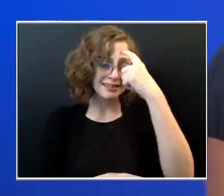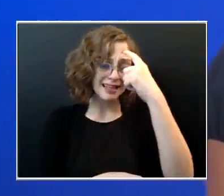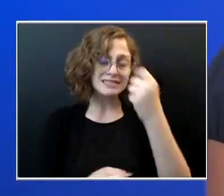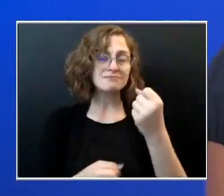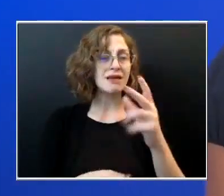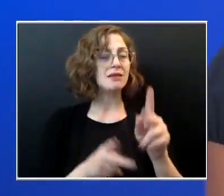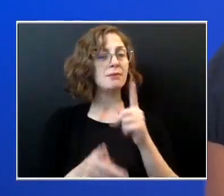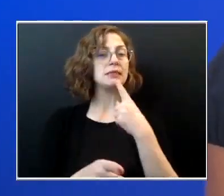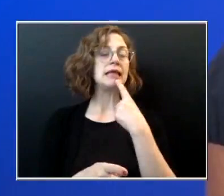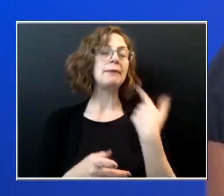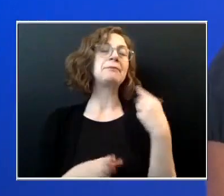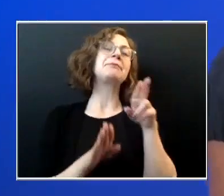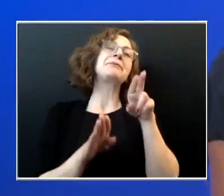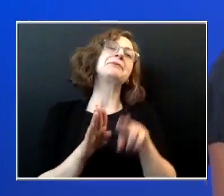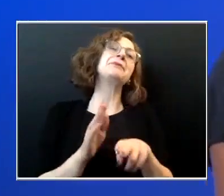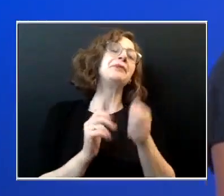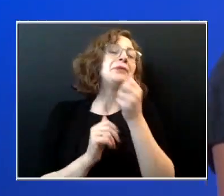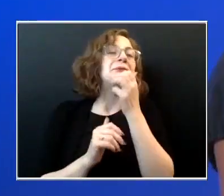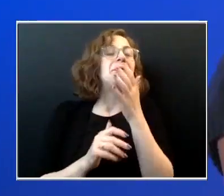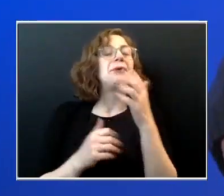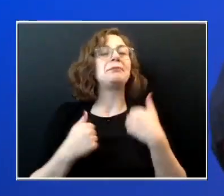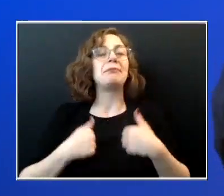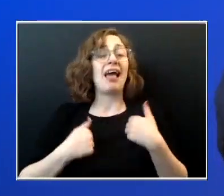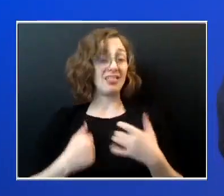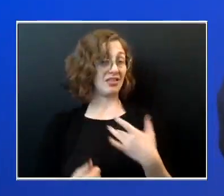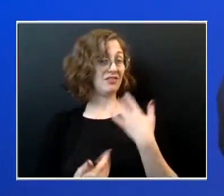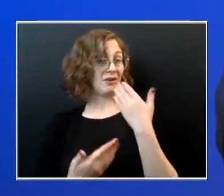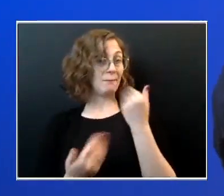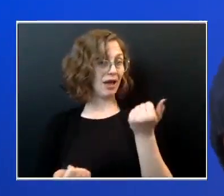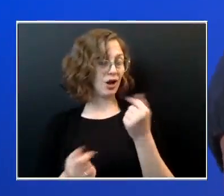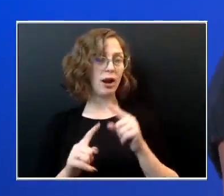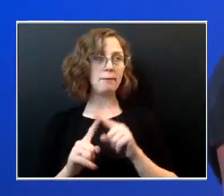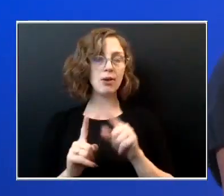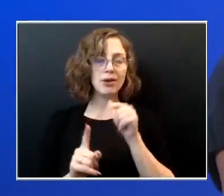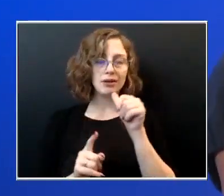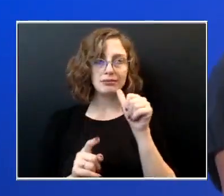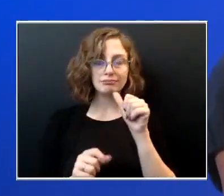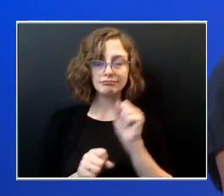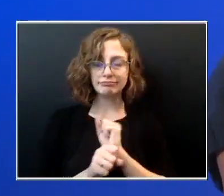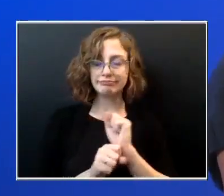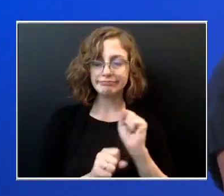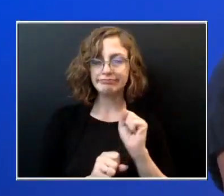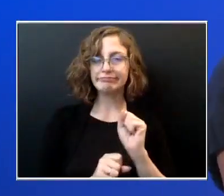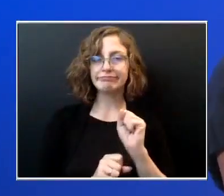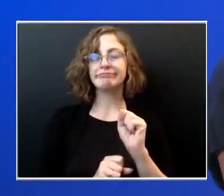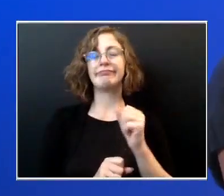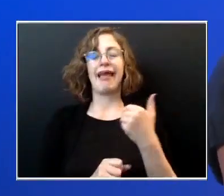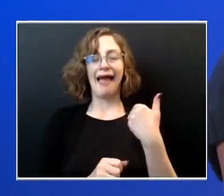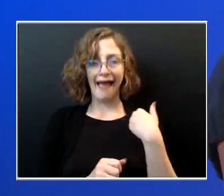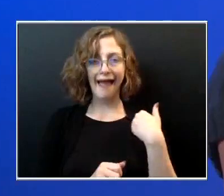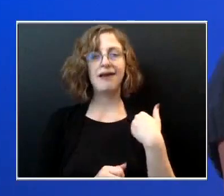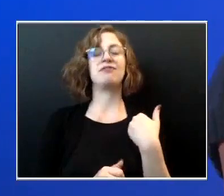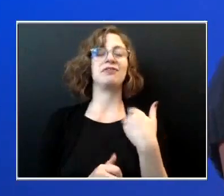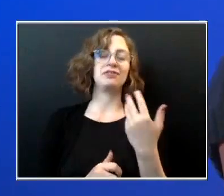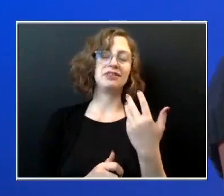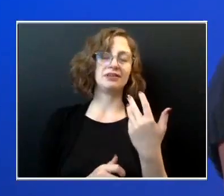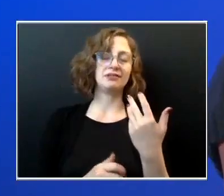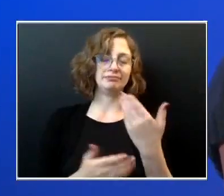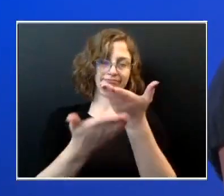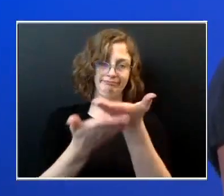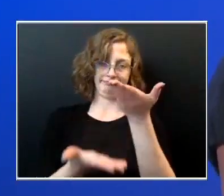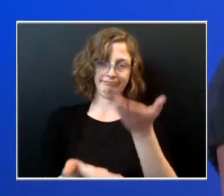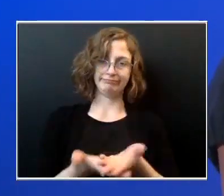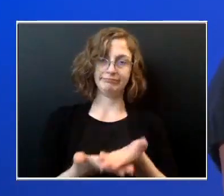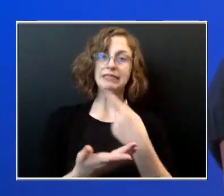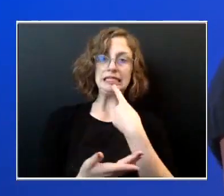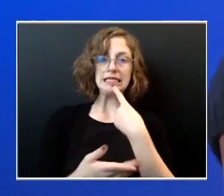we don't actually have the evidence to objectively say that it improves pain. And so that's something that I'm also very interested in. We know that it can improve